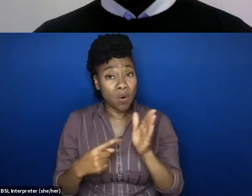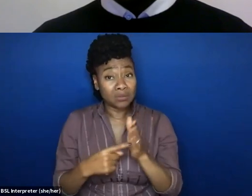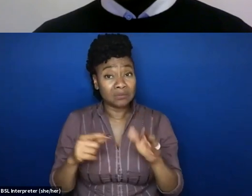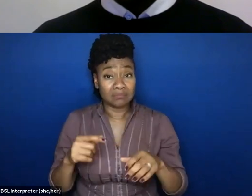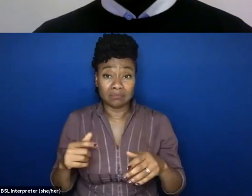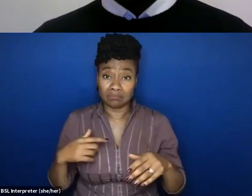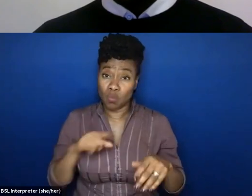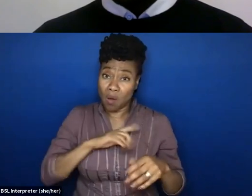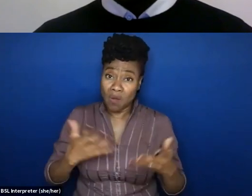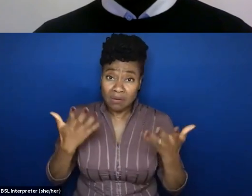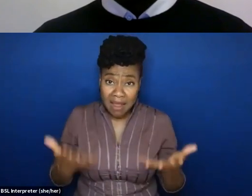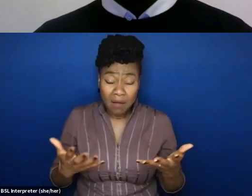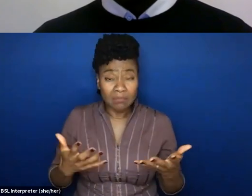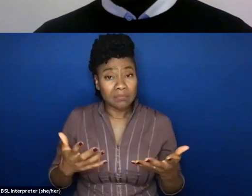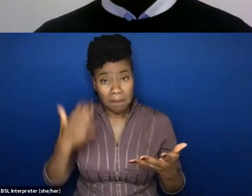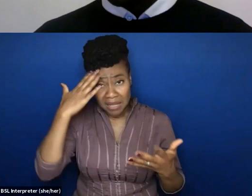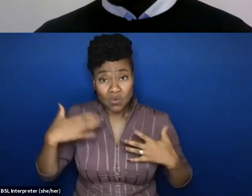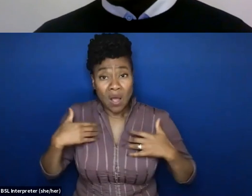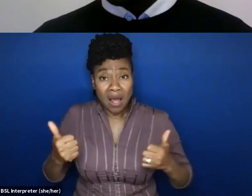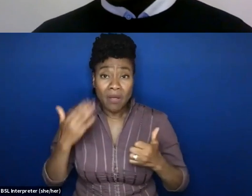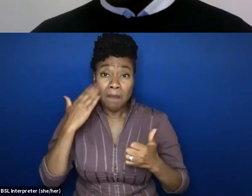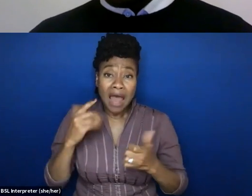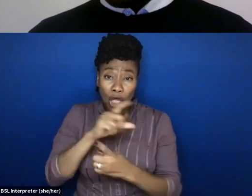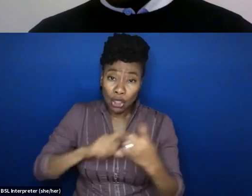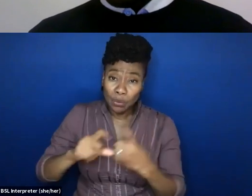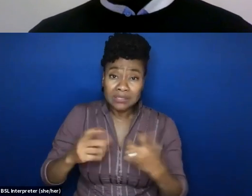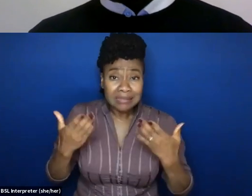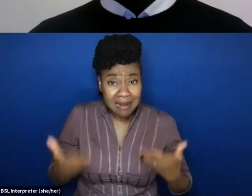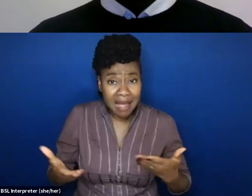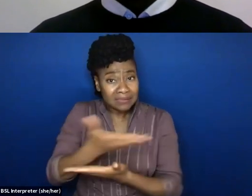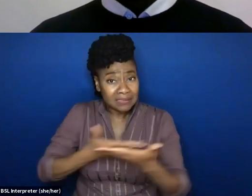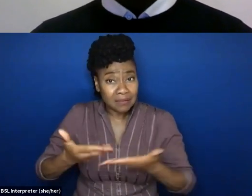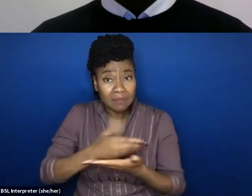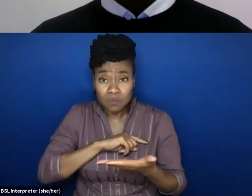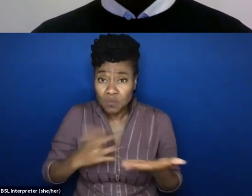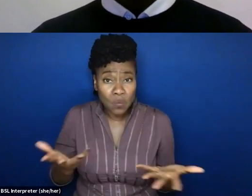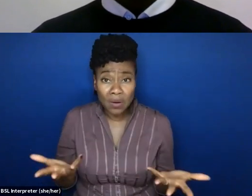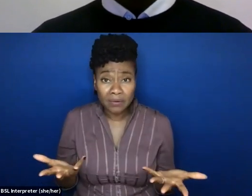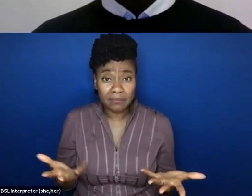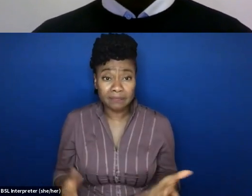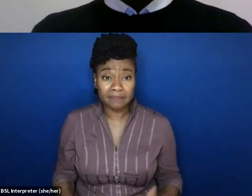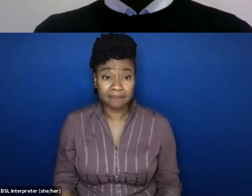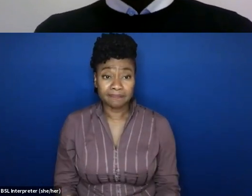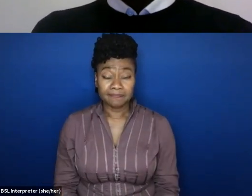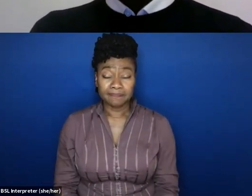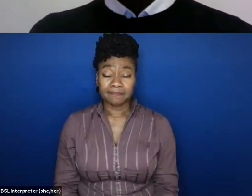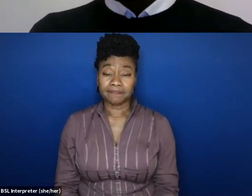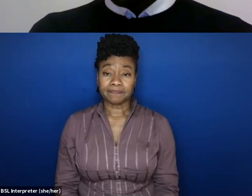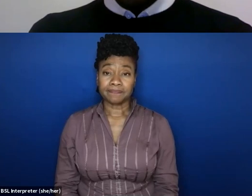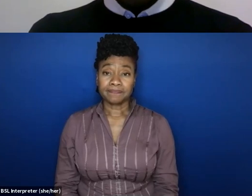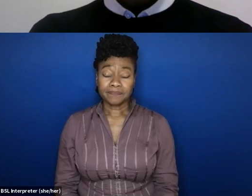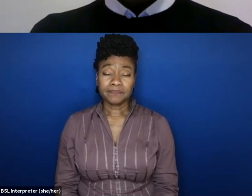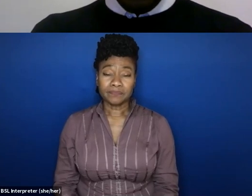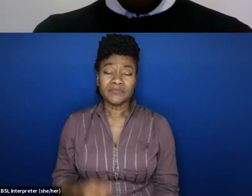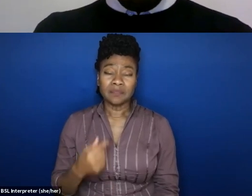Definitely. And listening to you speak, Kojo, and to you speak, David,